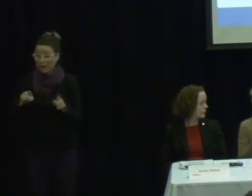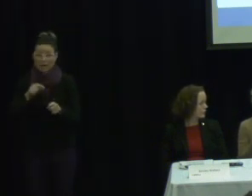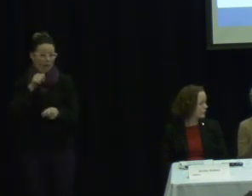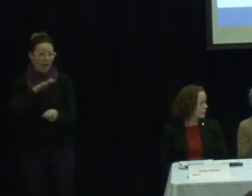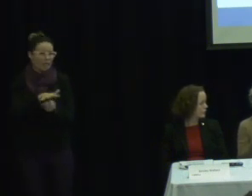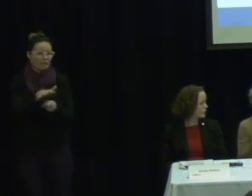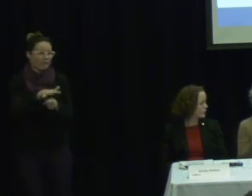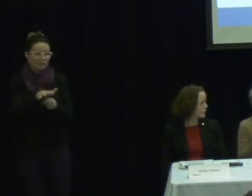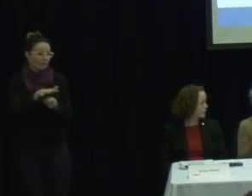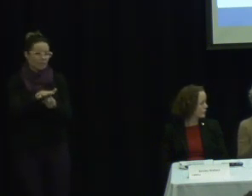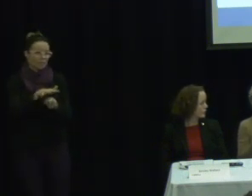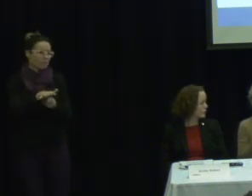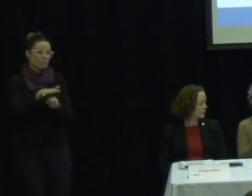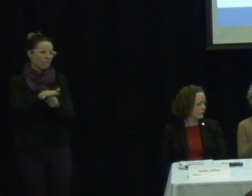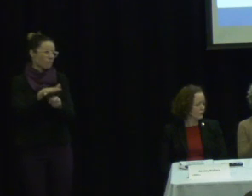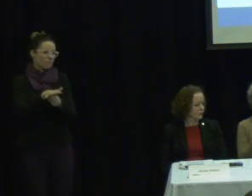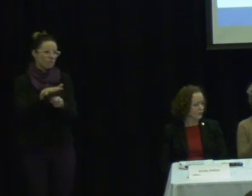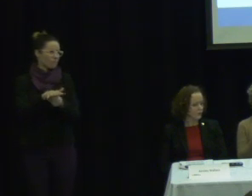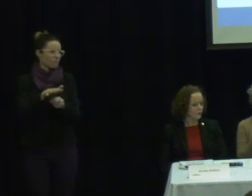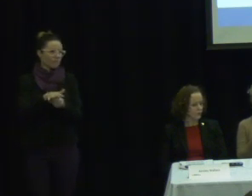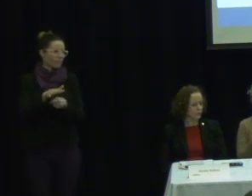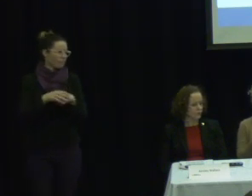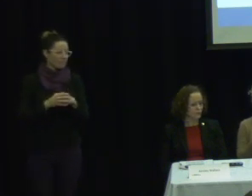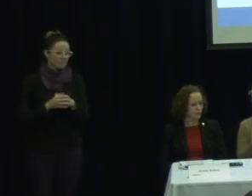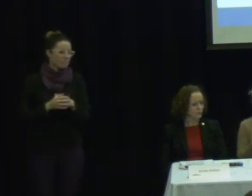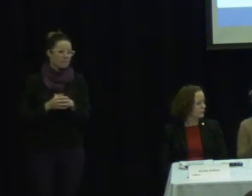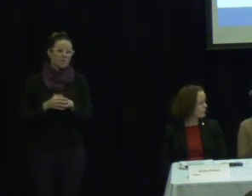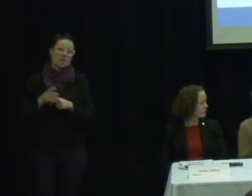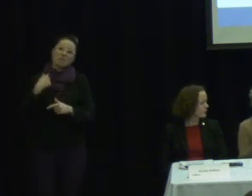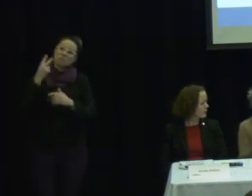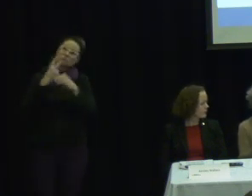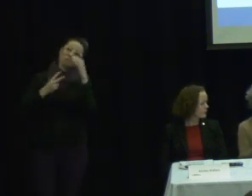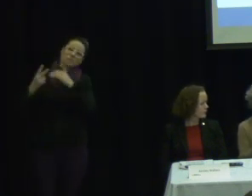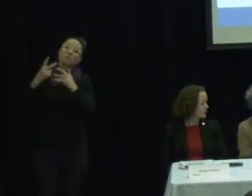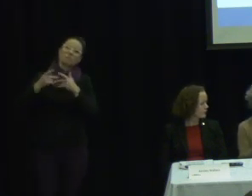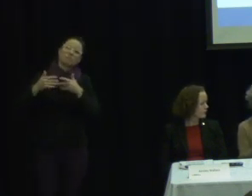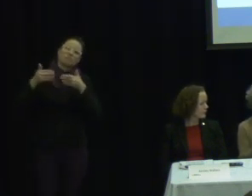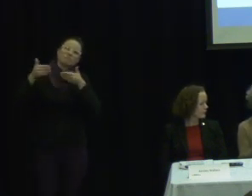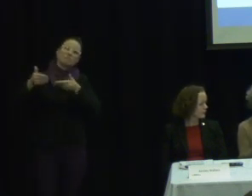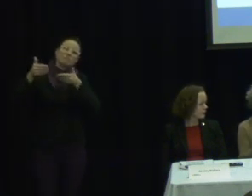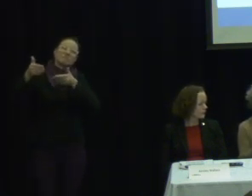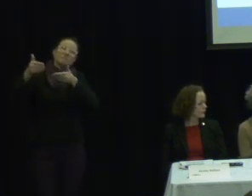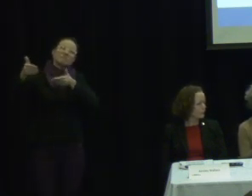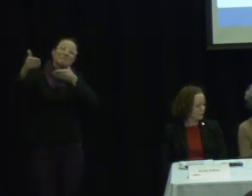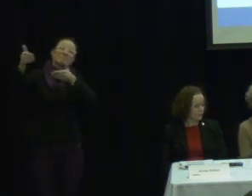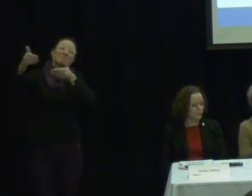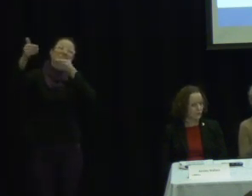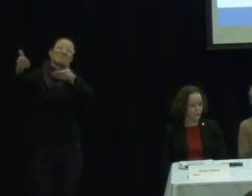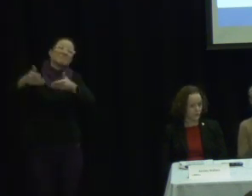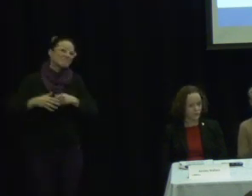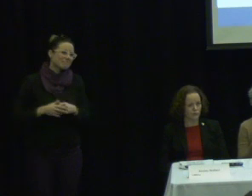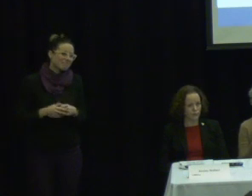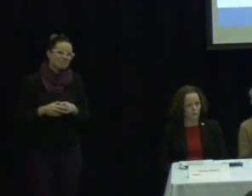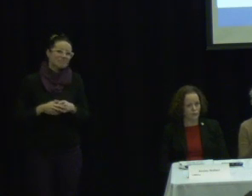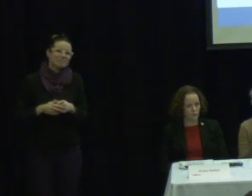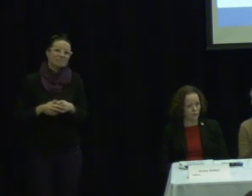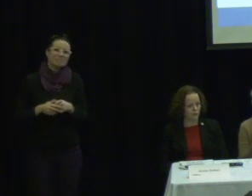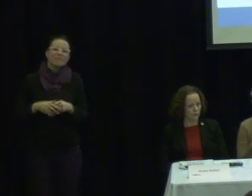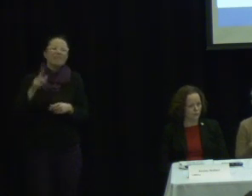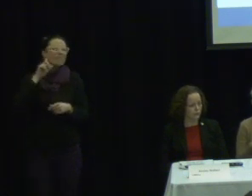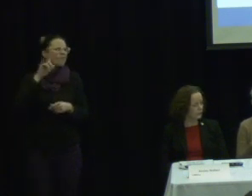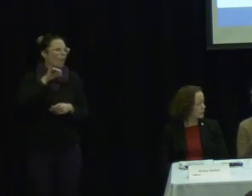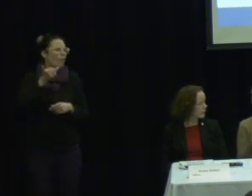of all the decades that I can foresee ahead of me in my career, for sure. This work will never be